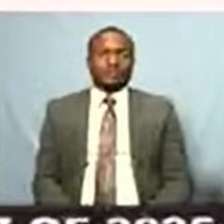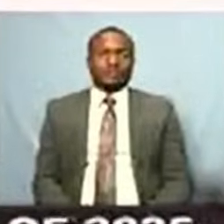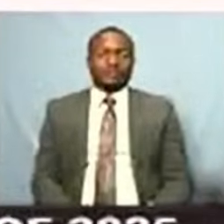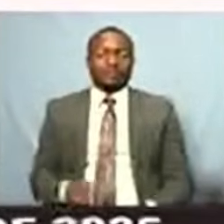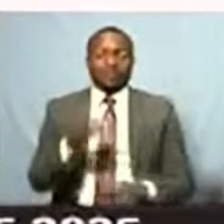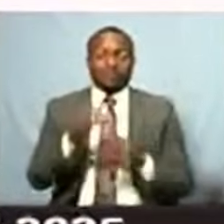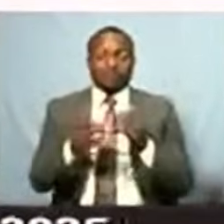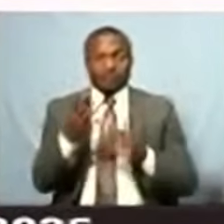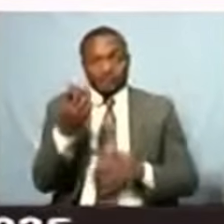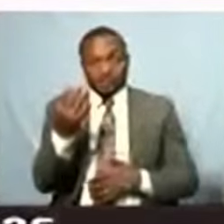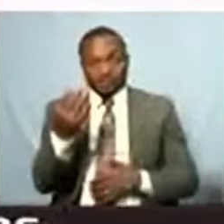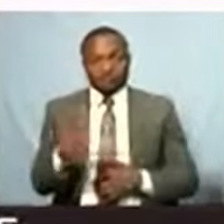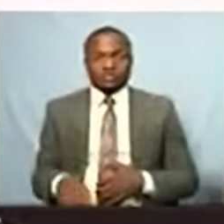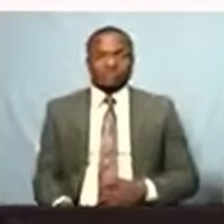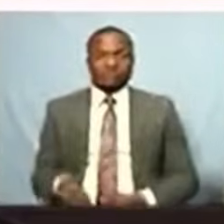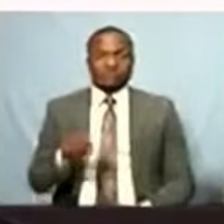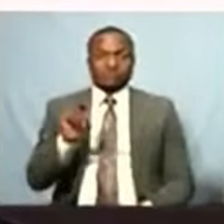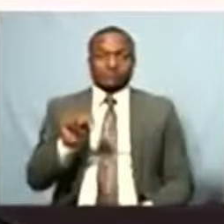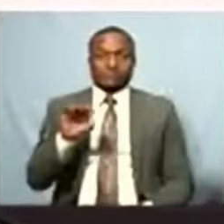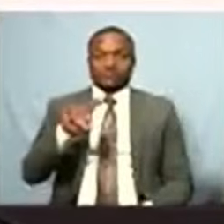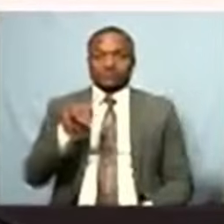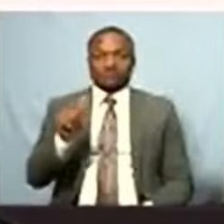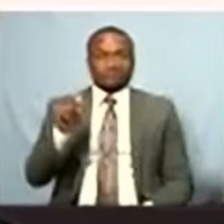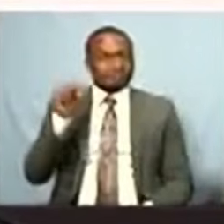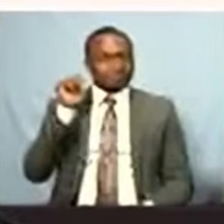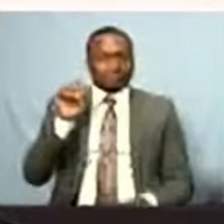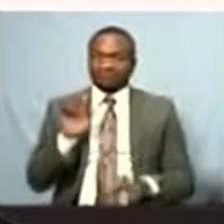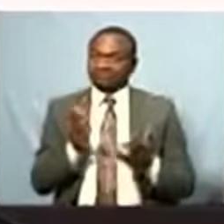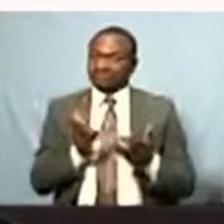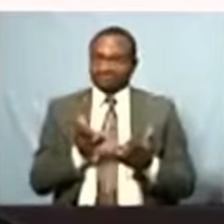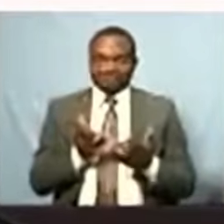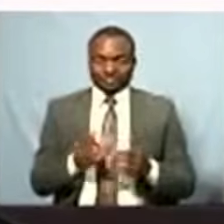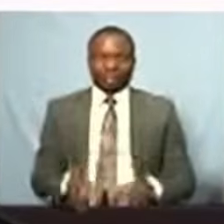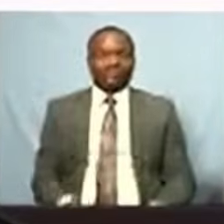Clause 14, NIPA has no objection